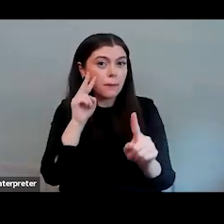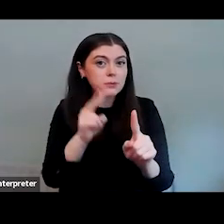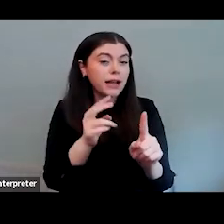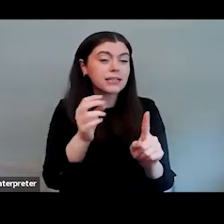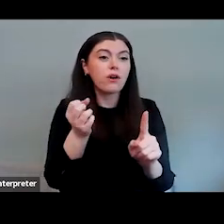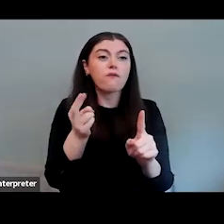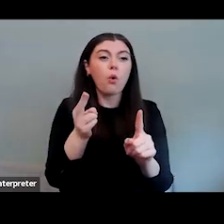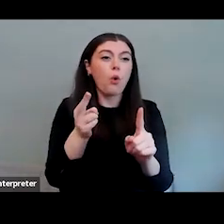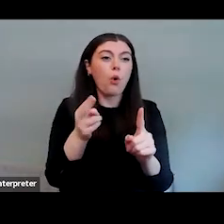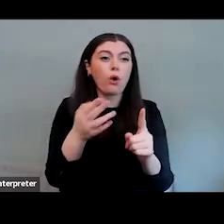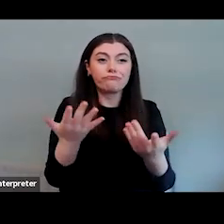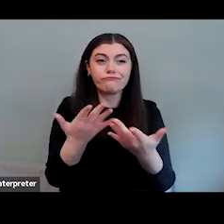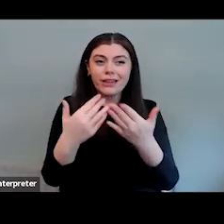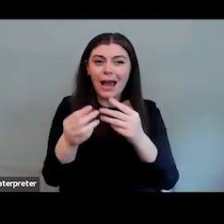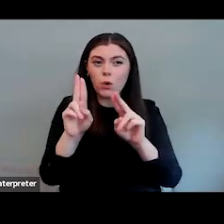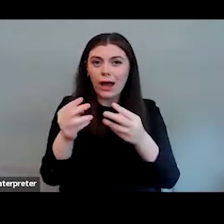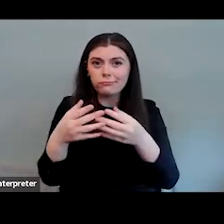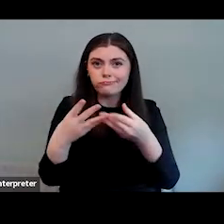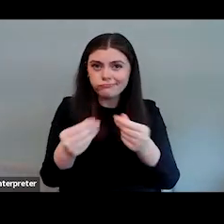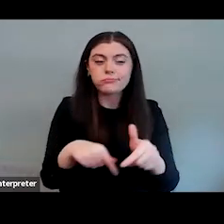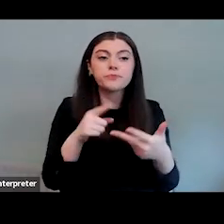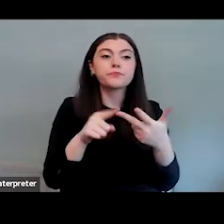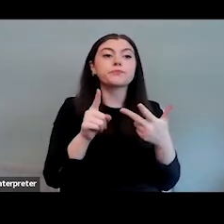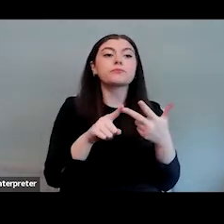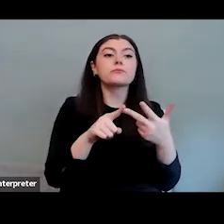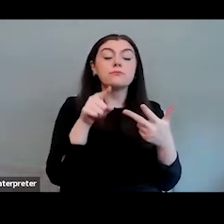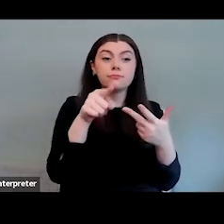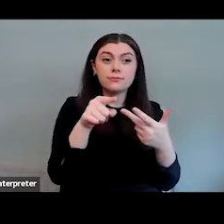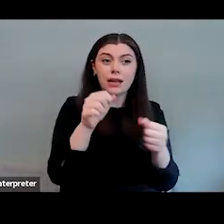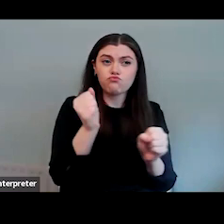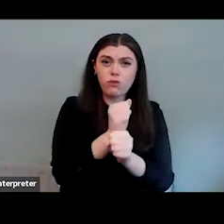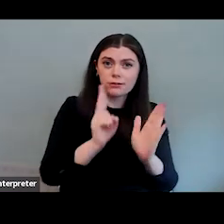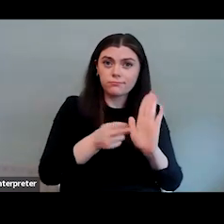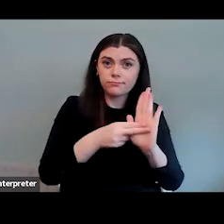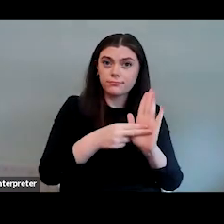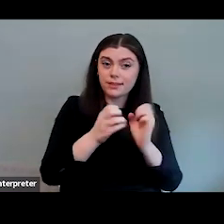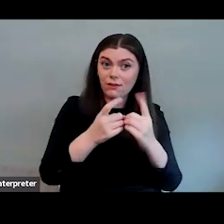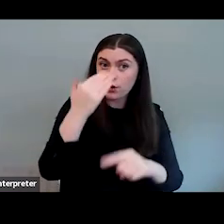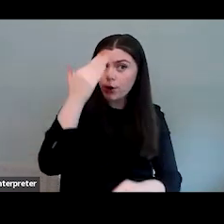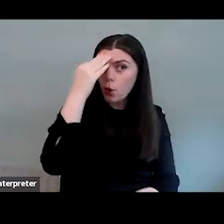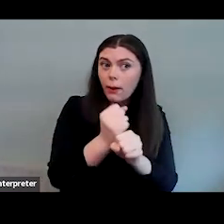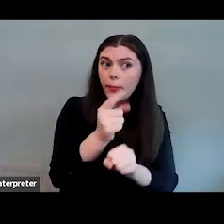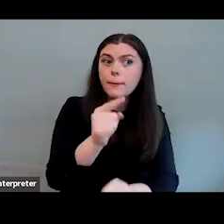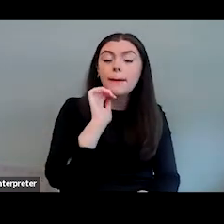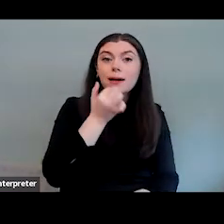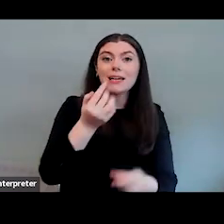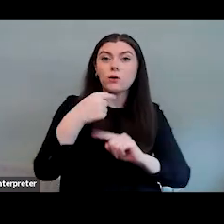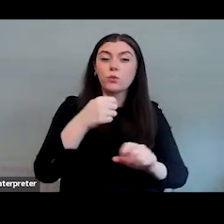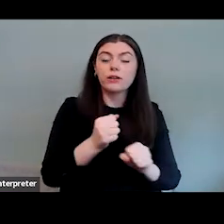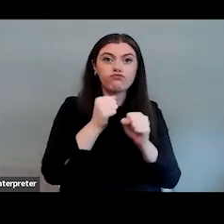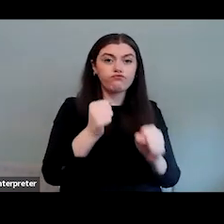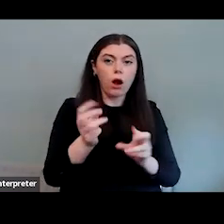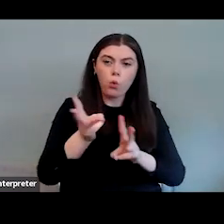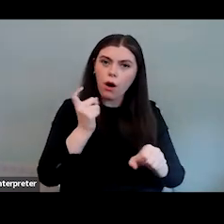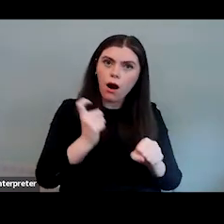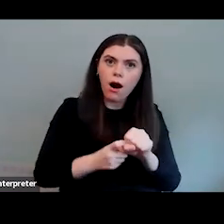mind. Is this brand known? Is this a target that everyone can know? Because if we need to spend all our energy making a